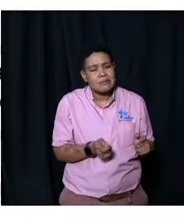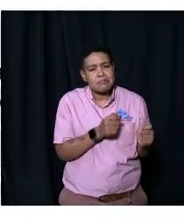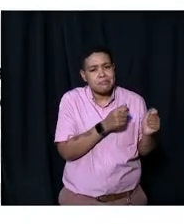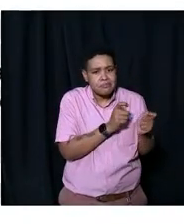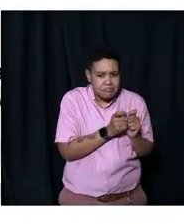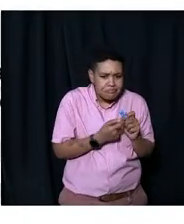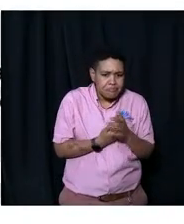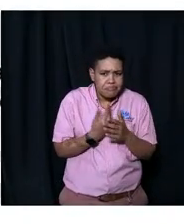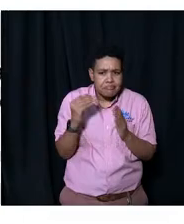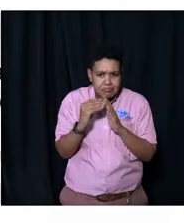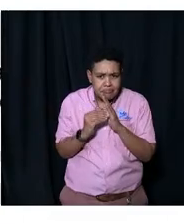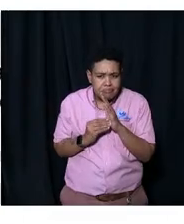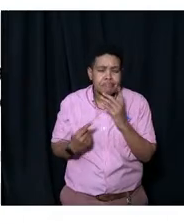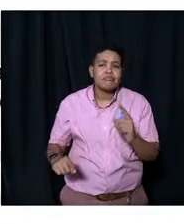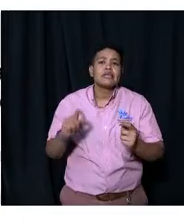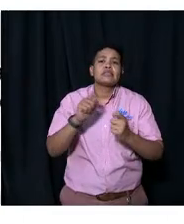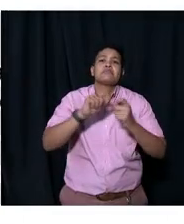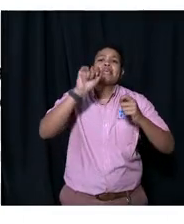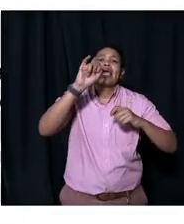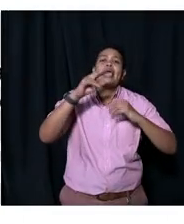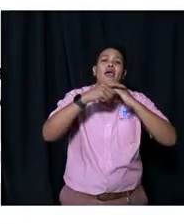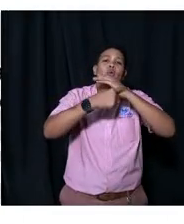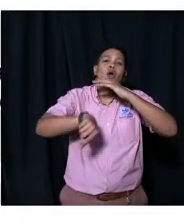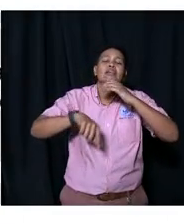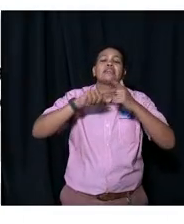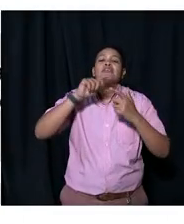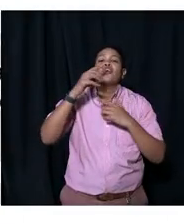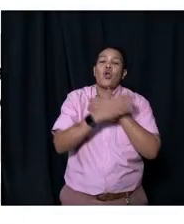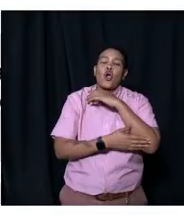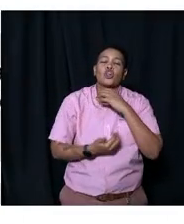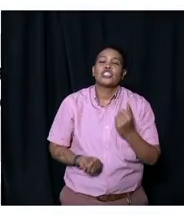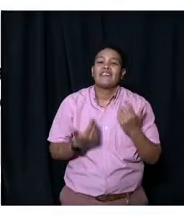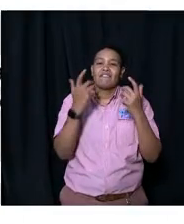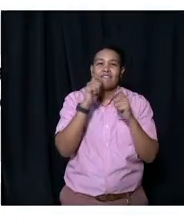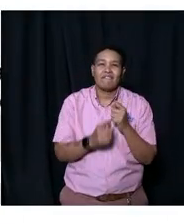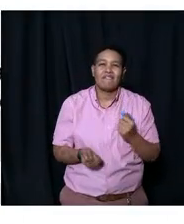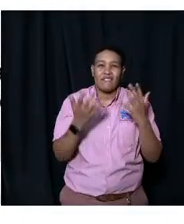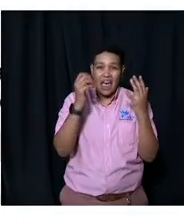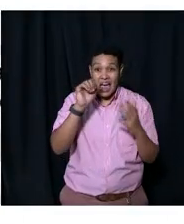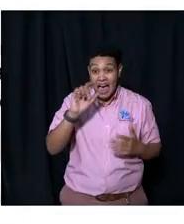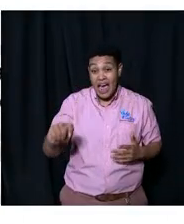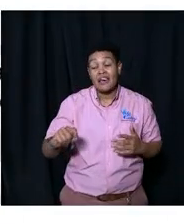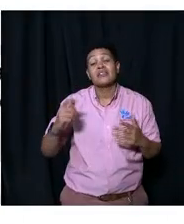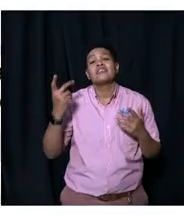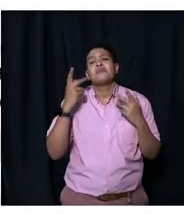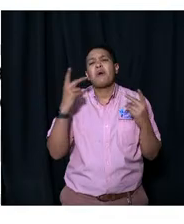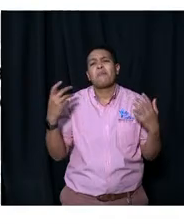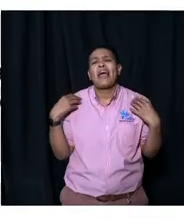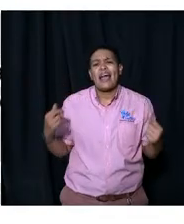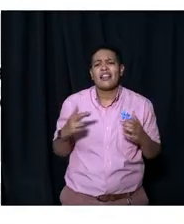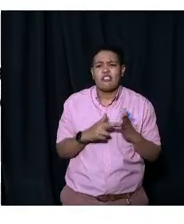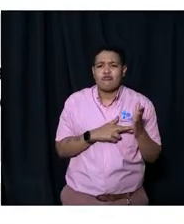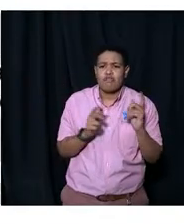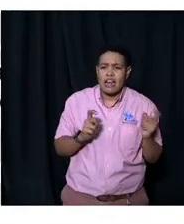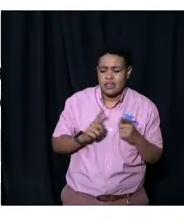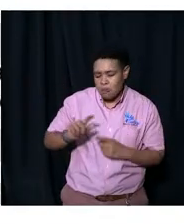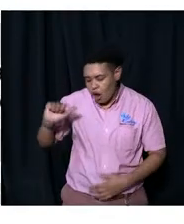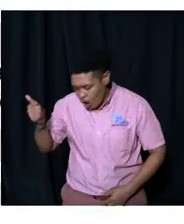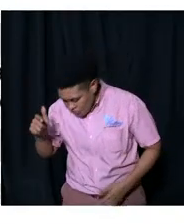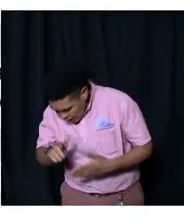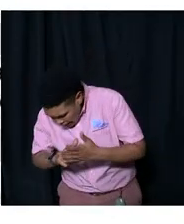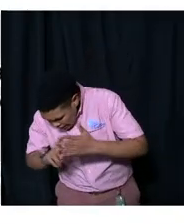quality, the Clean Air Act, the Country Fires Act, the public health regulations, and other such pieces of